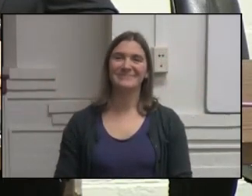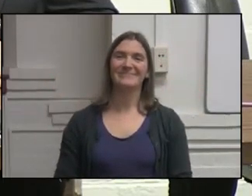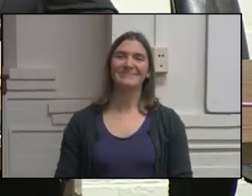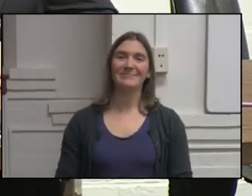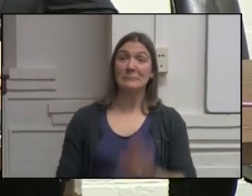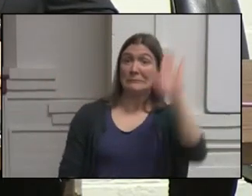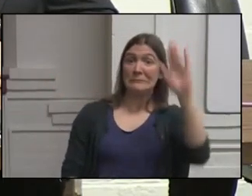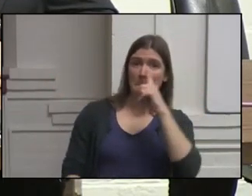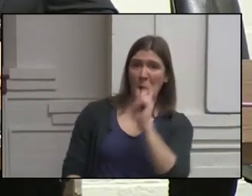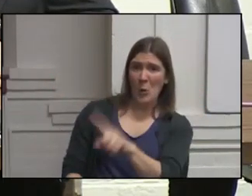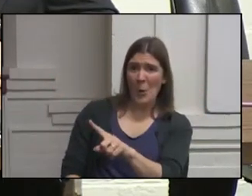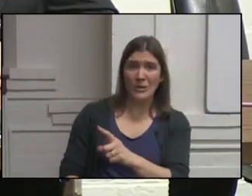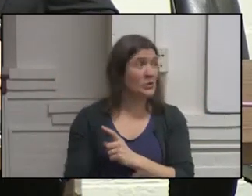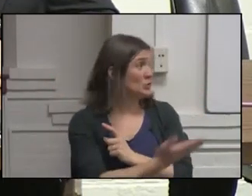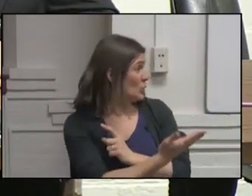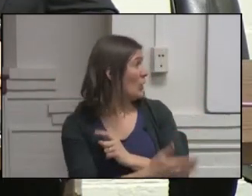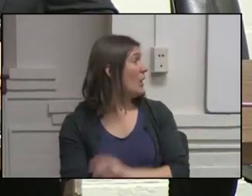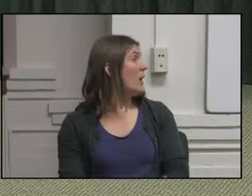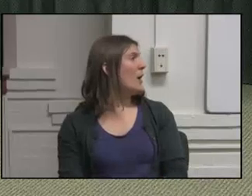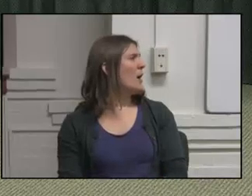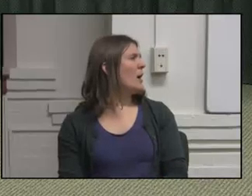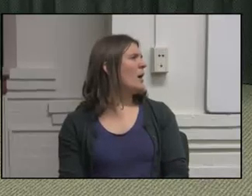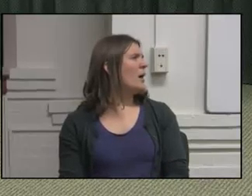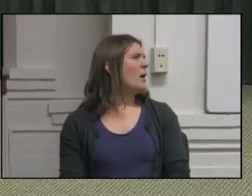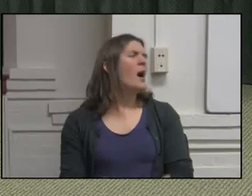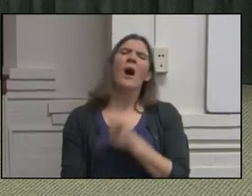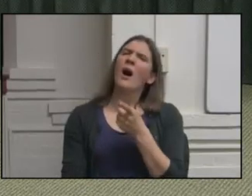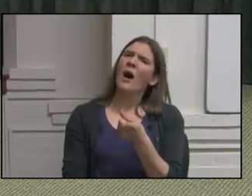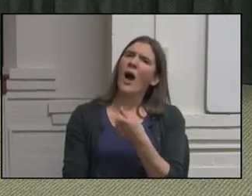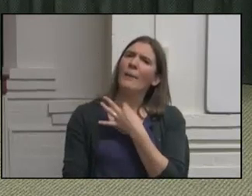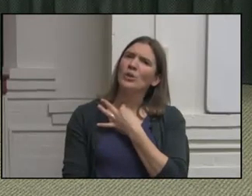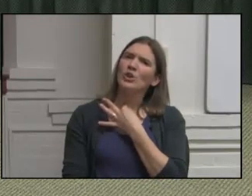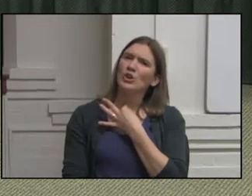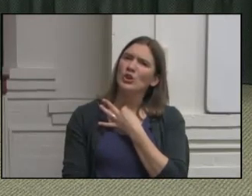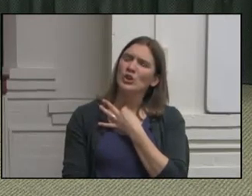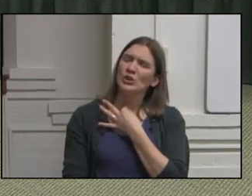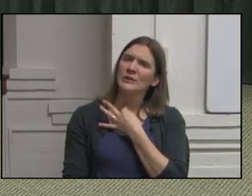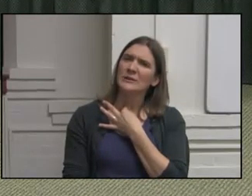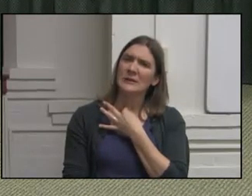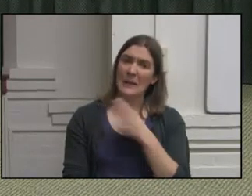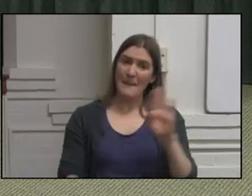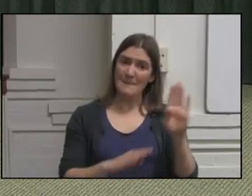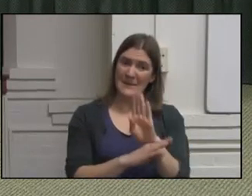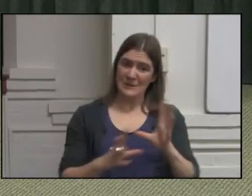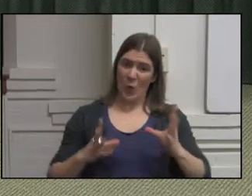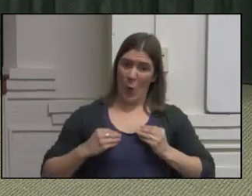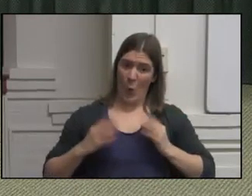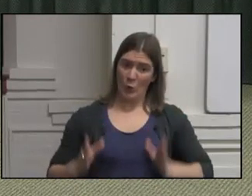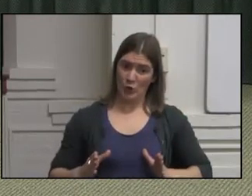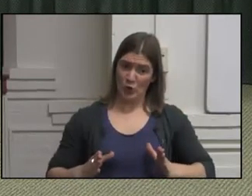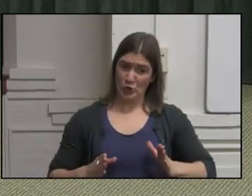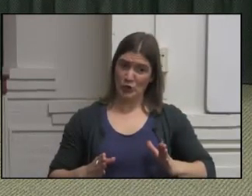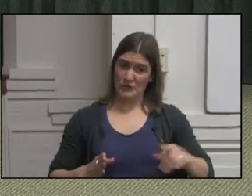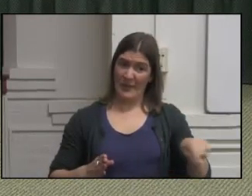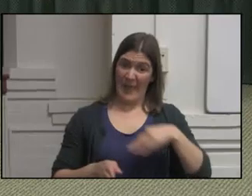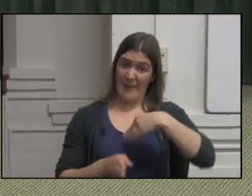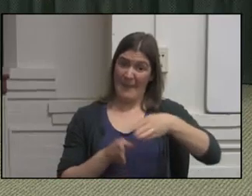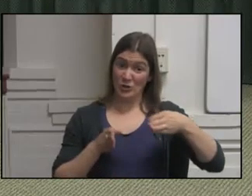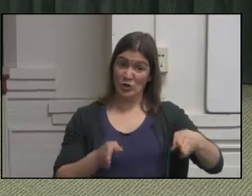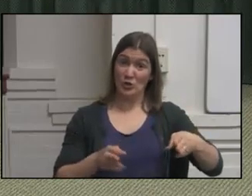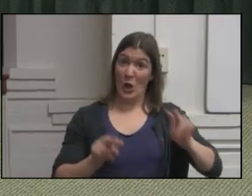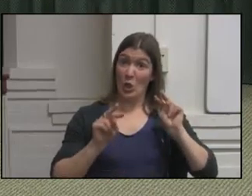Can I ask a question about sure. that, Anne? Has that something that the retail shop owners on Main Street are